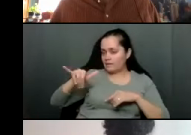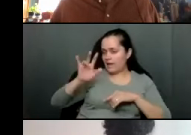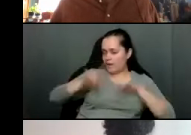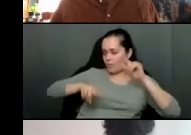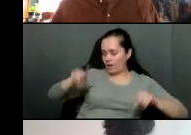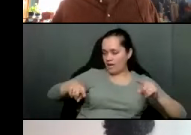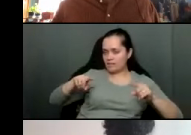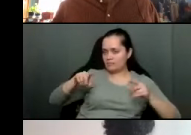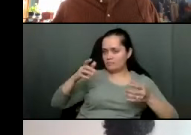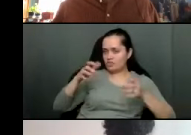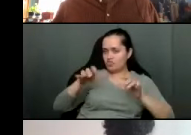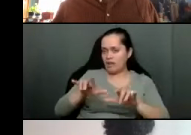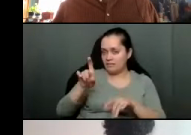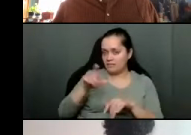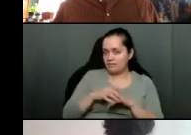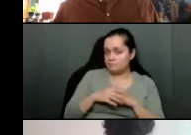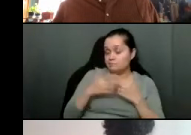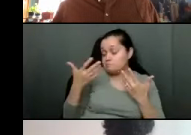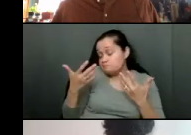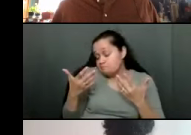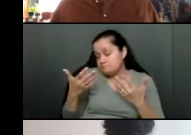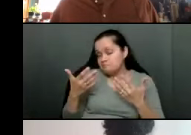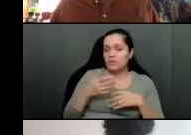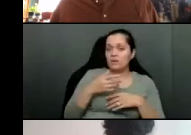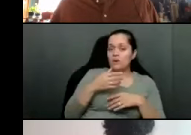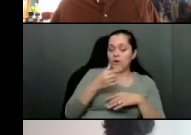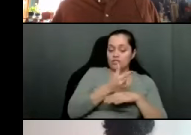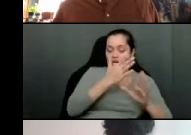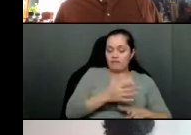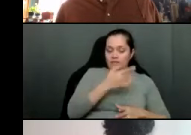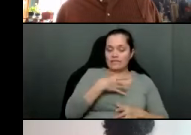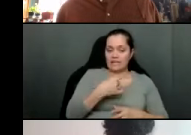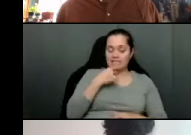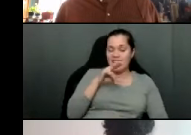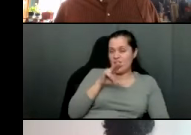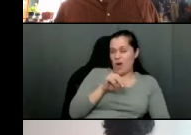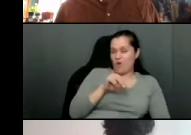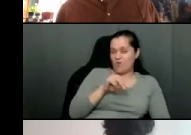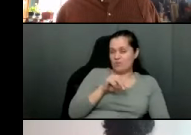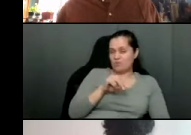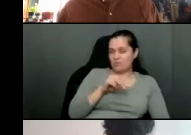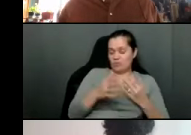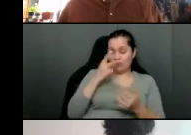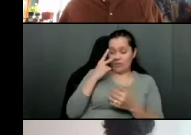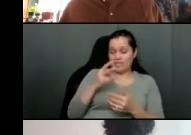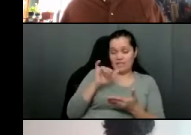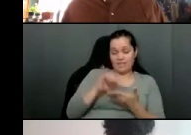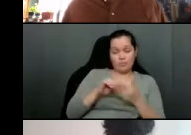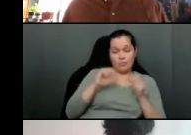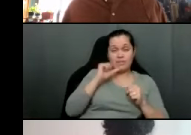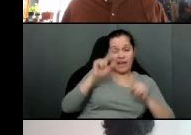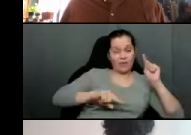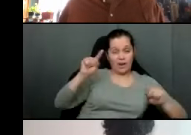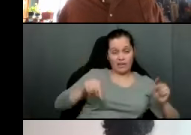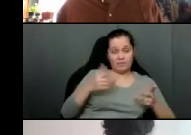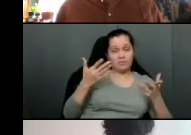random chance? Well, usually geographers like to say, no, whatever we're looking at, it's probably not random. There may